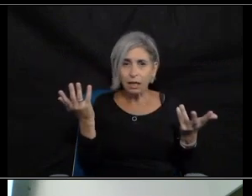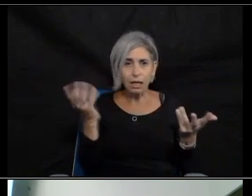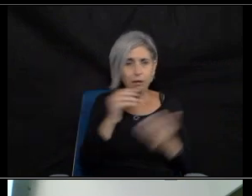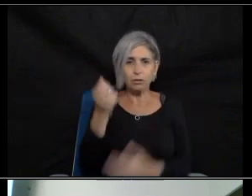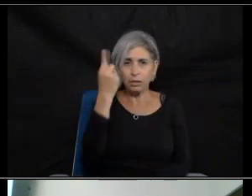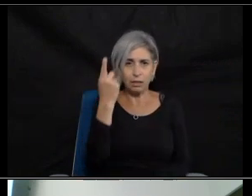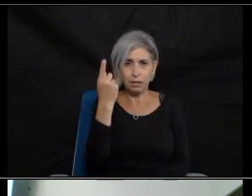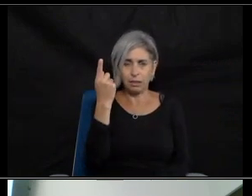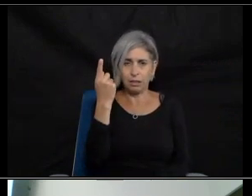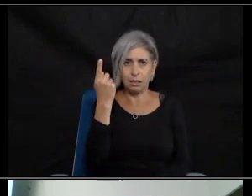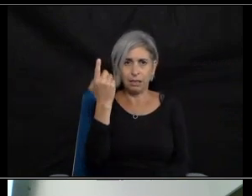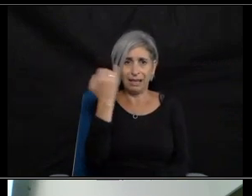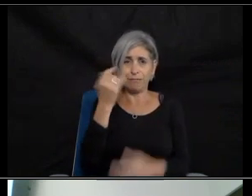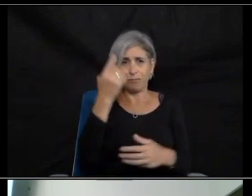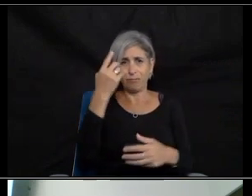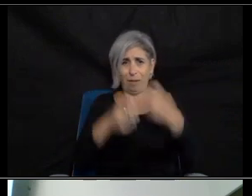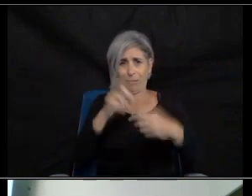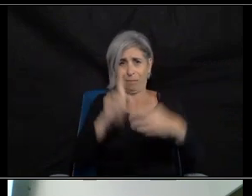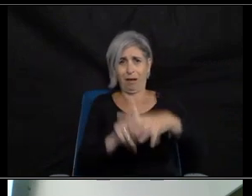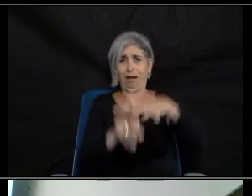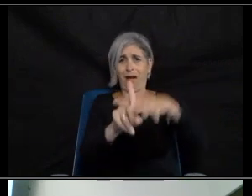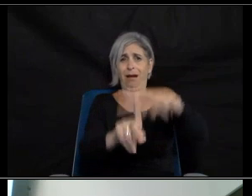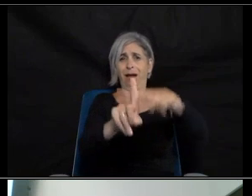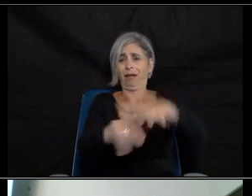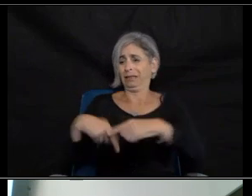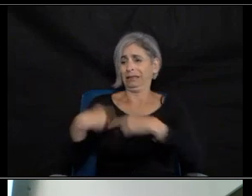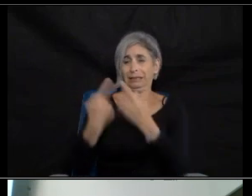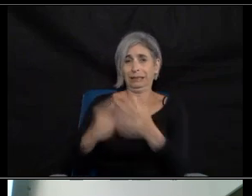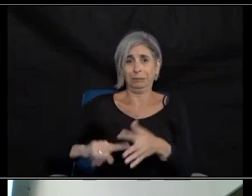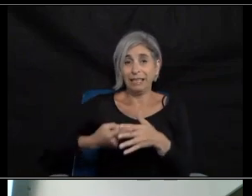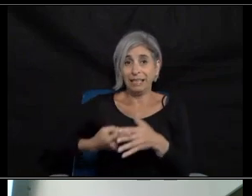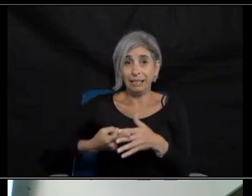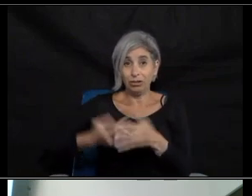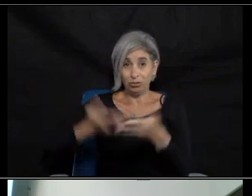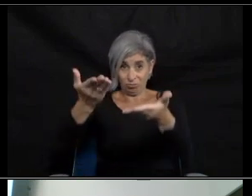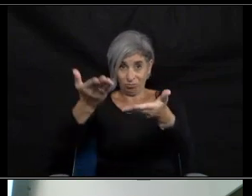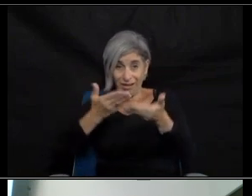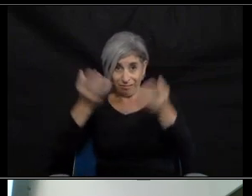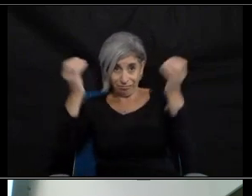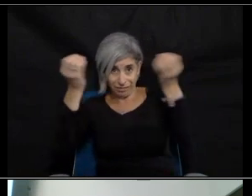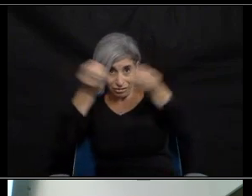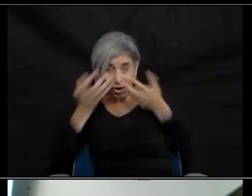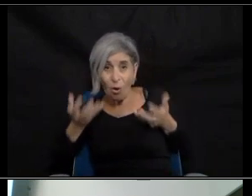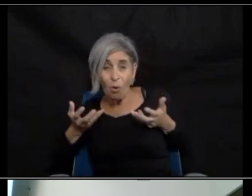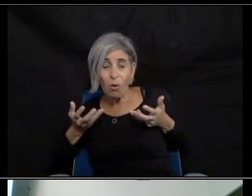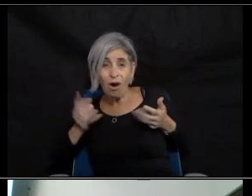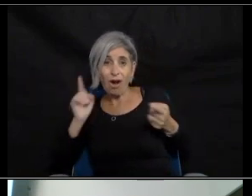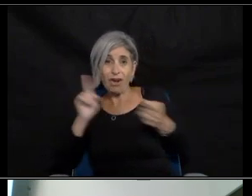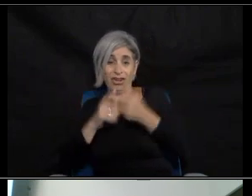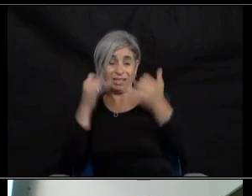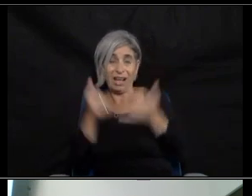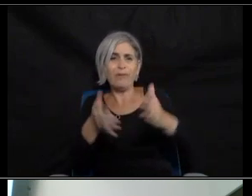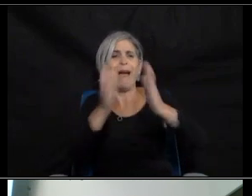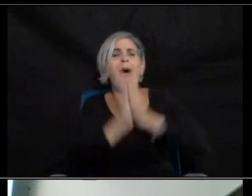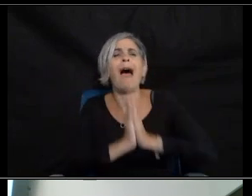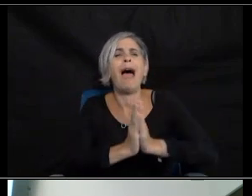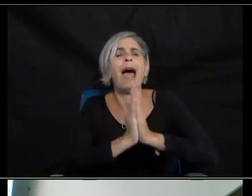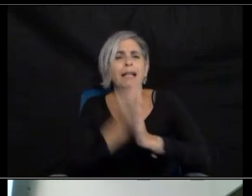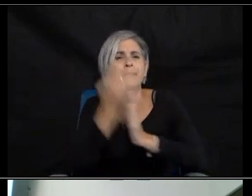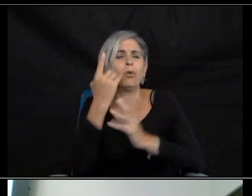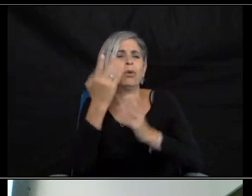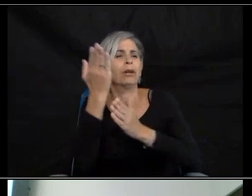understand why, if all these problems have been happening since the beginning, they were never brought to our attention until we are finally at this point. We had to ask for